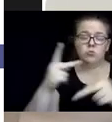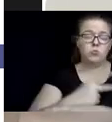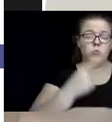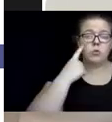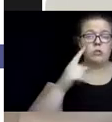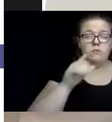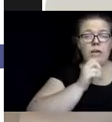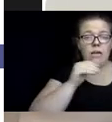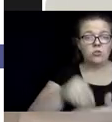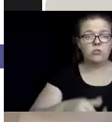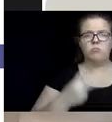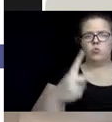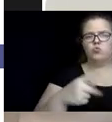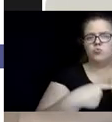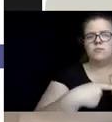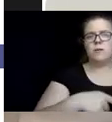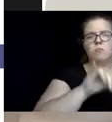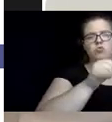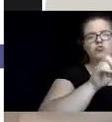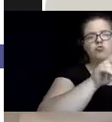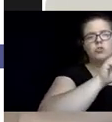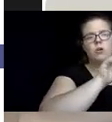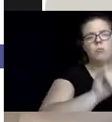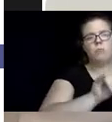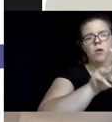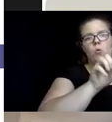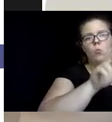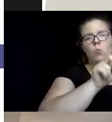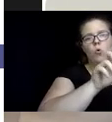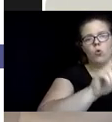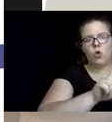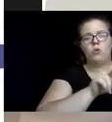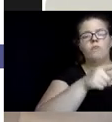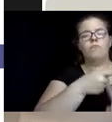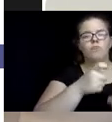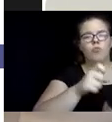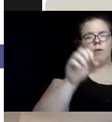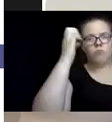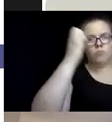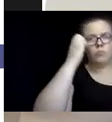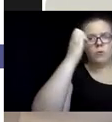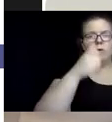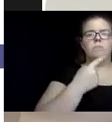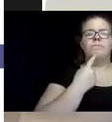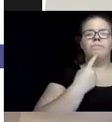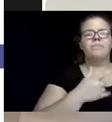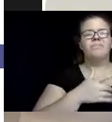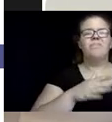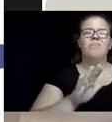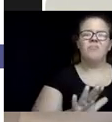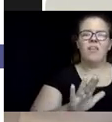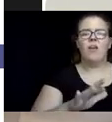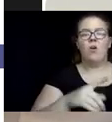examples she shared were Jeremy Warner, a Telegraph journalist from the UK, who stated, not to put too fine a point on it, from